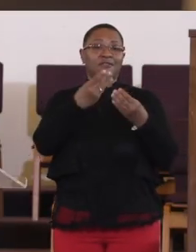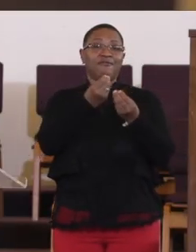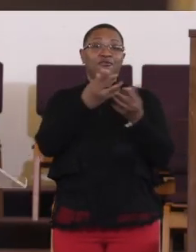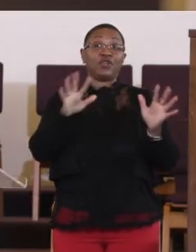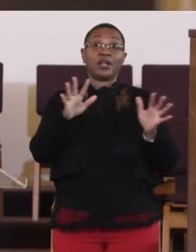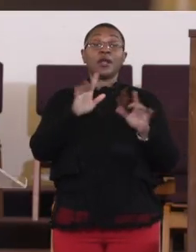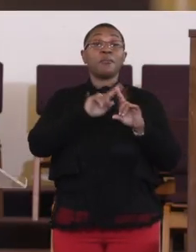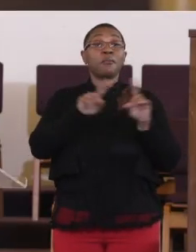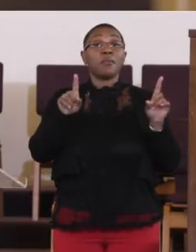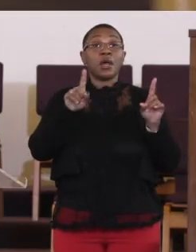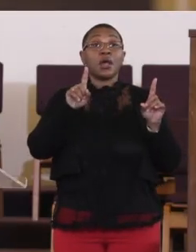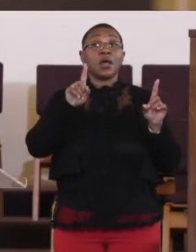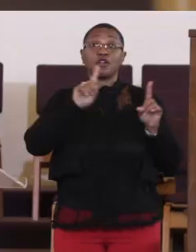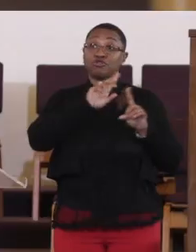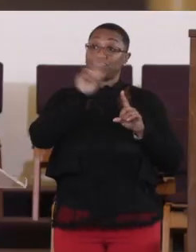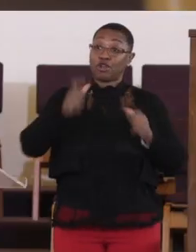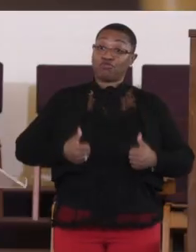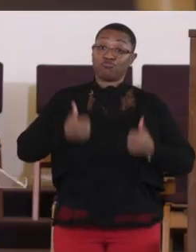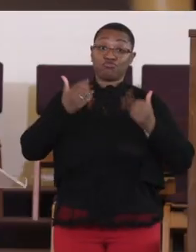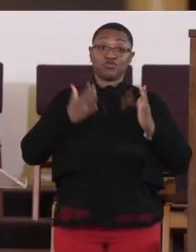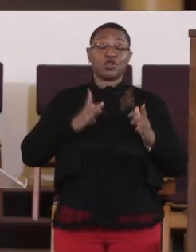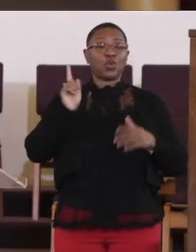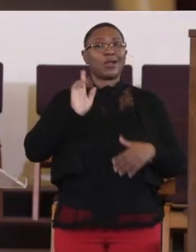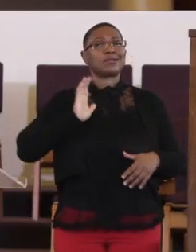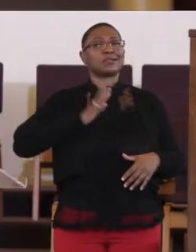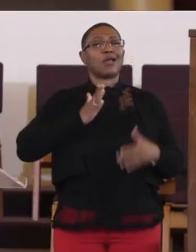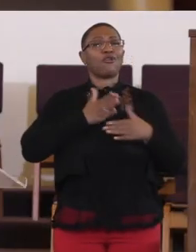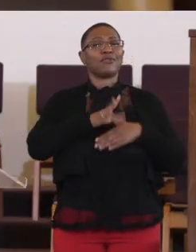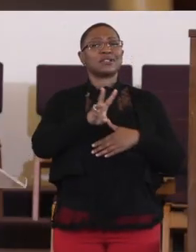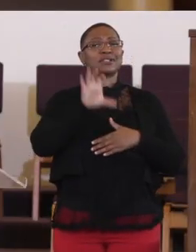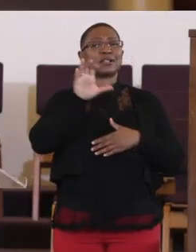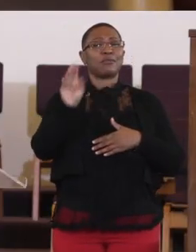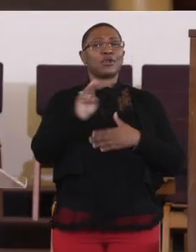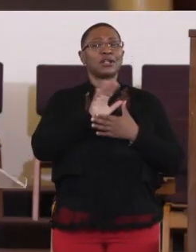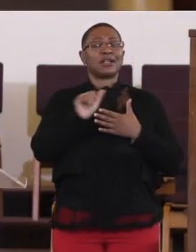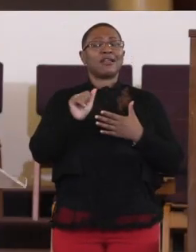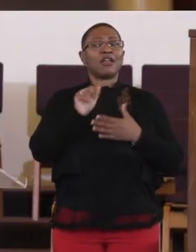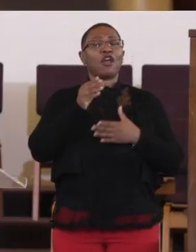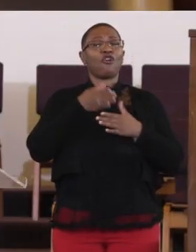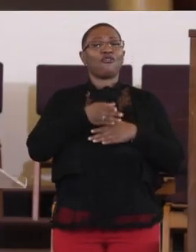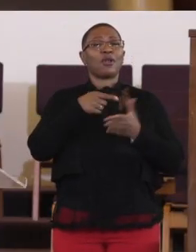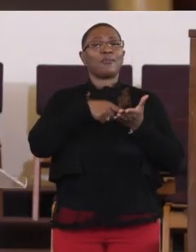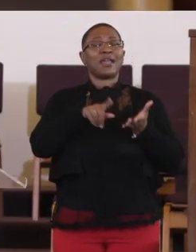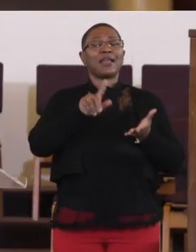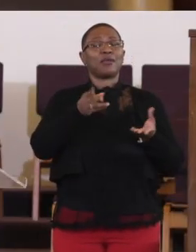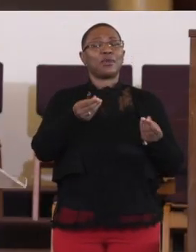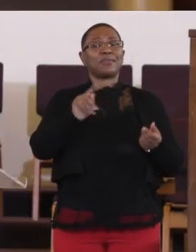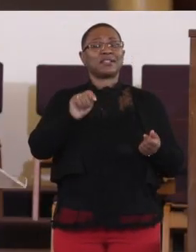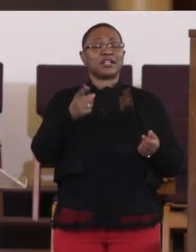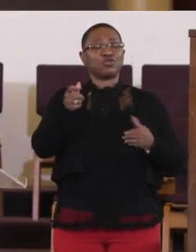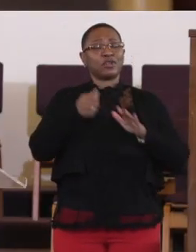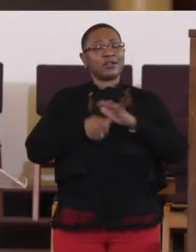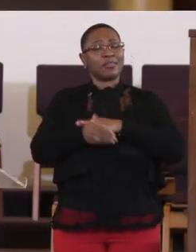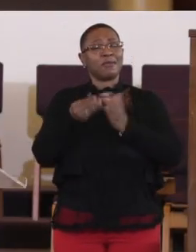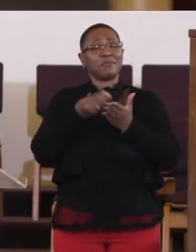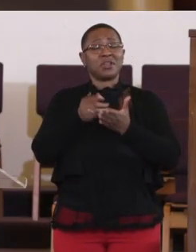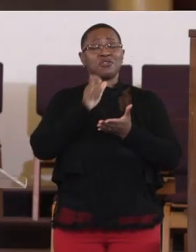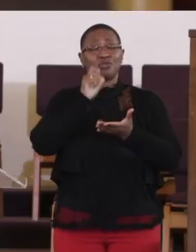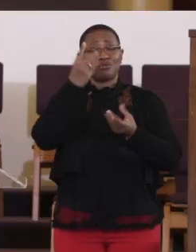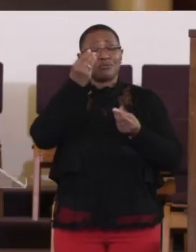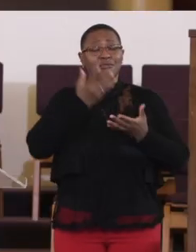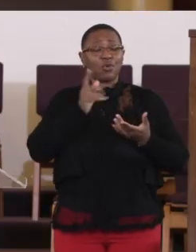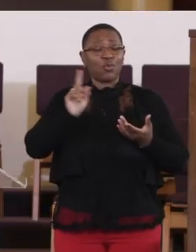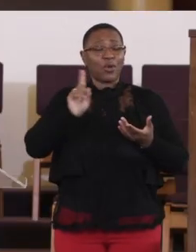$600 million in overpaid property tax. You still have hid that money. You won't even tell us where it